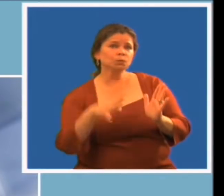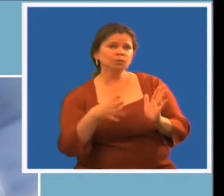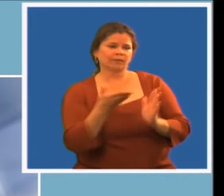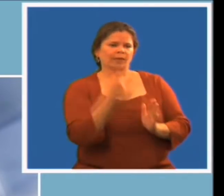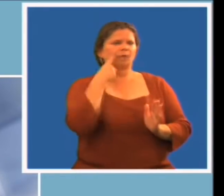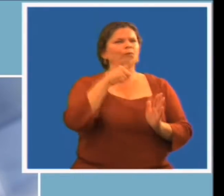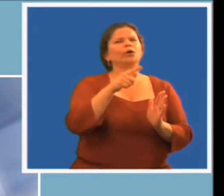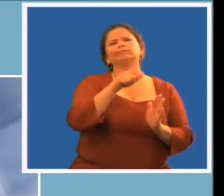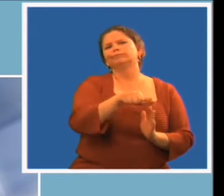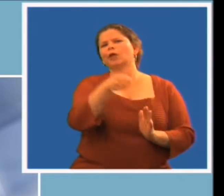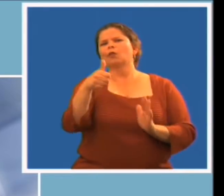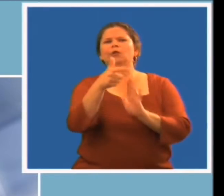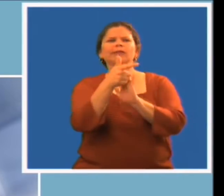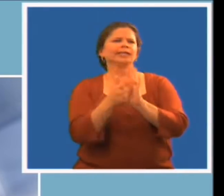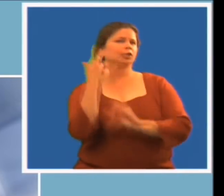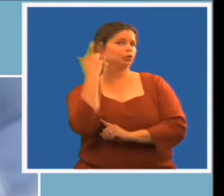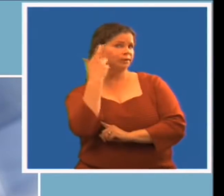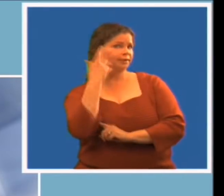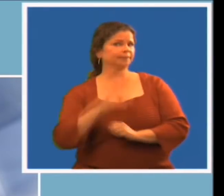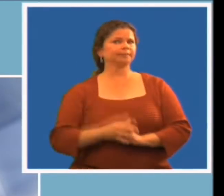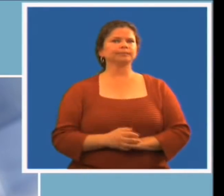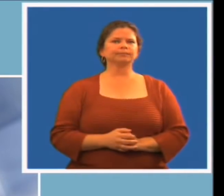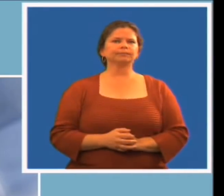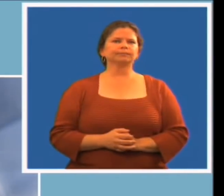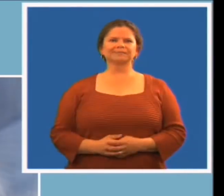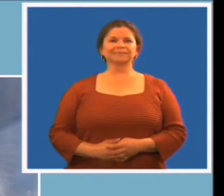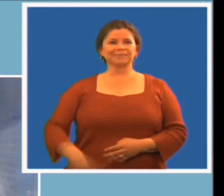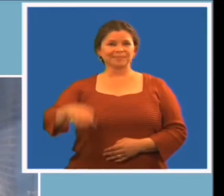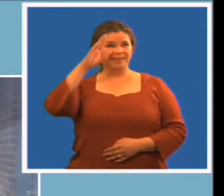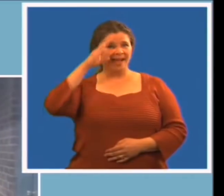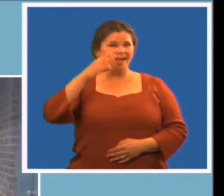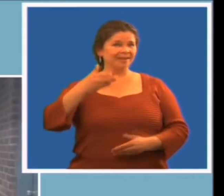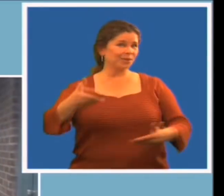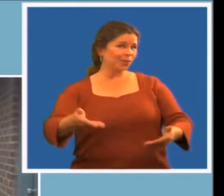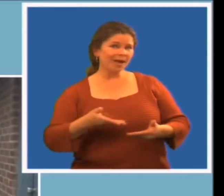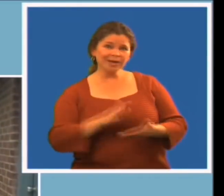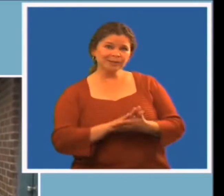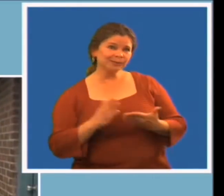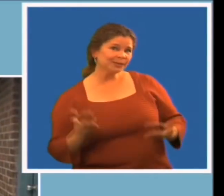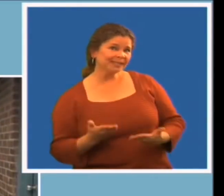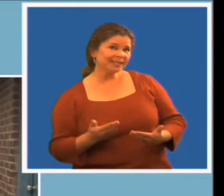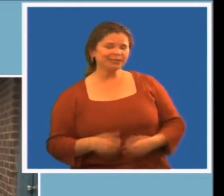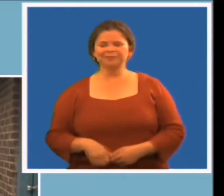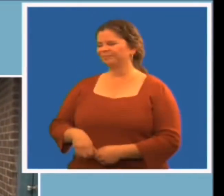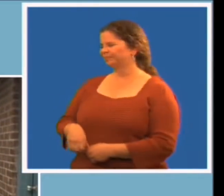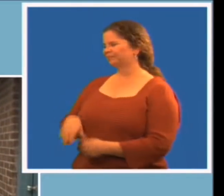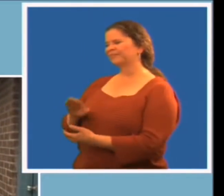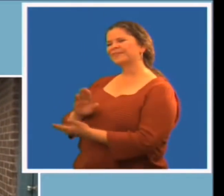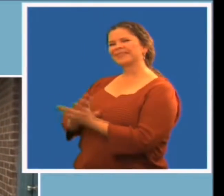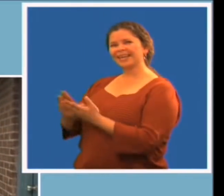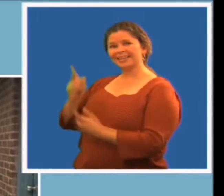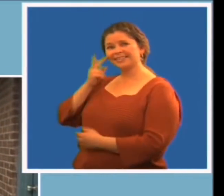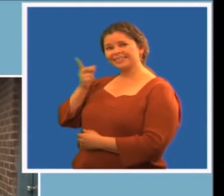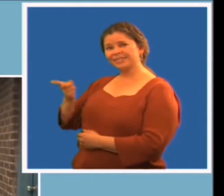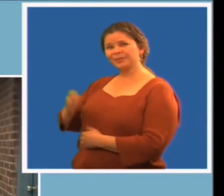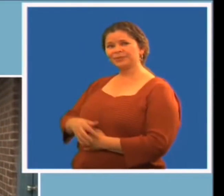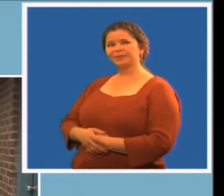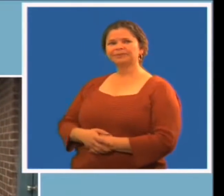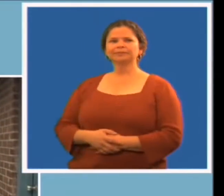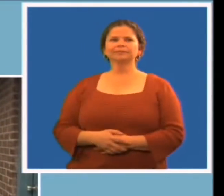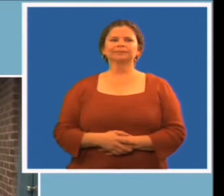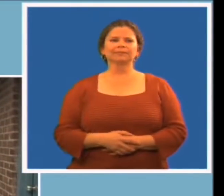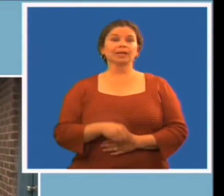staff and students that come under other legal provisions. Hi, welcome to the school. Nice to see you. In